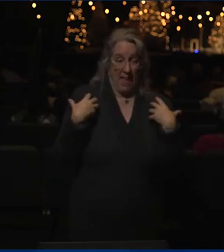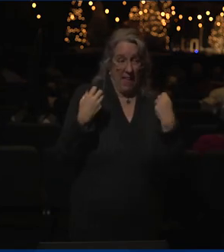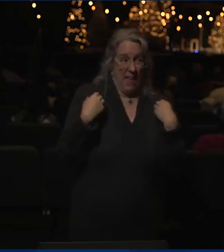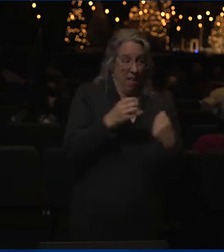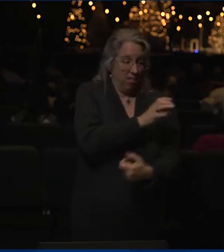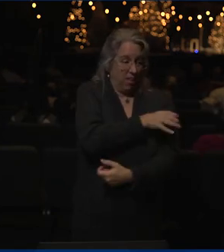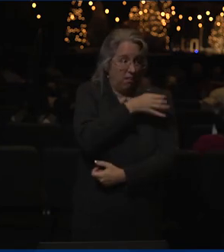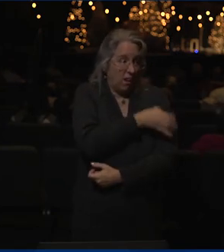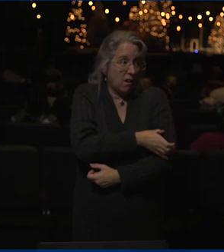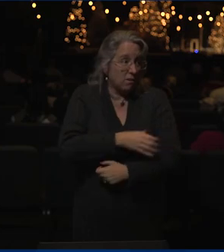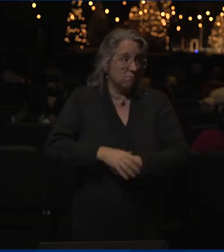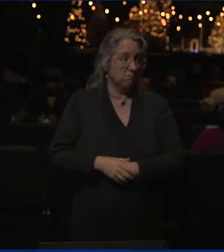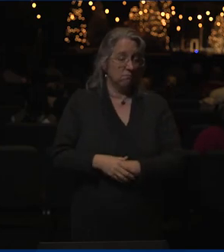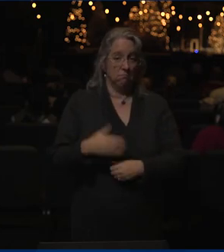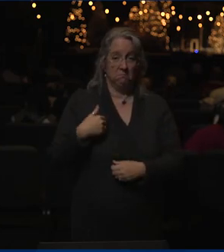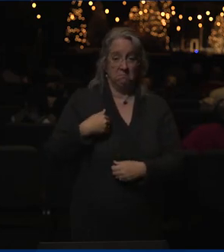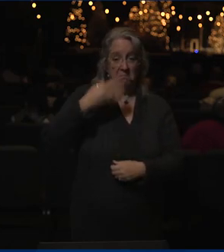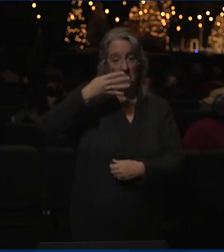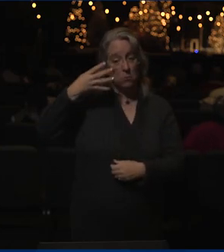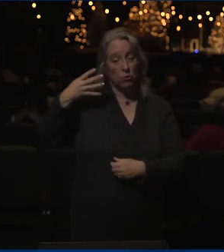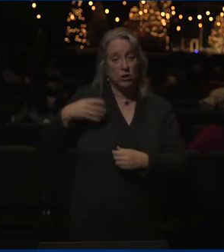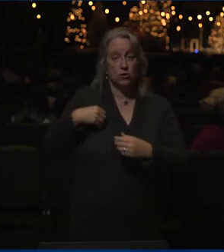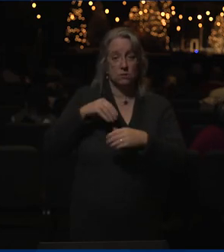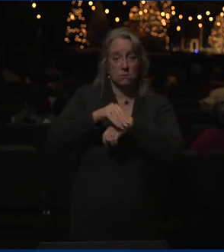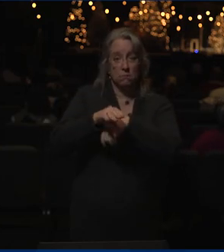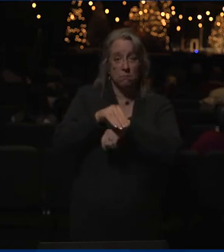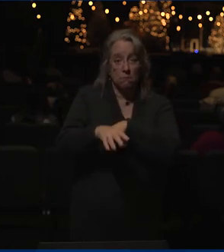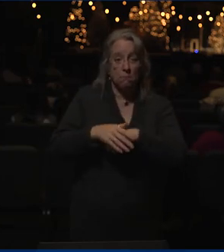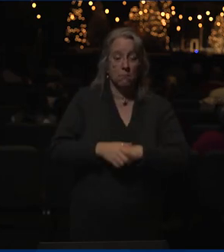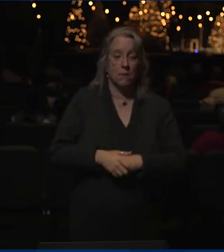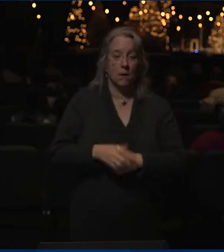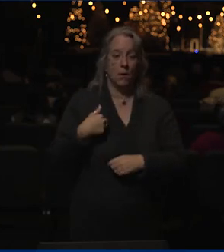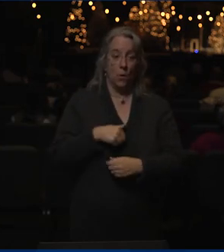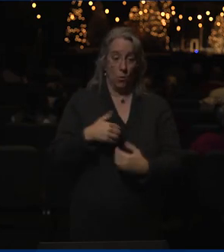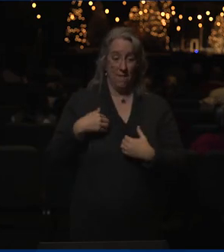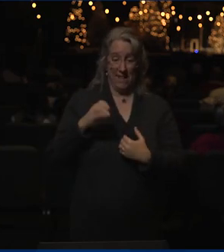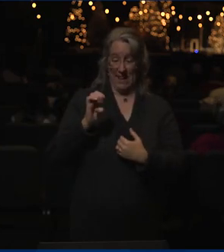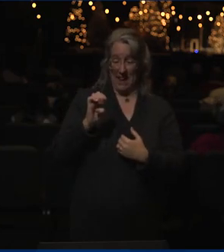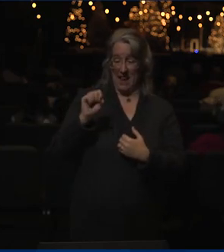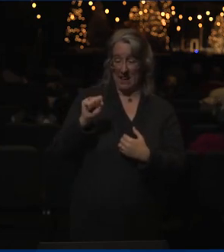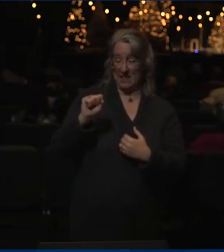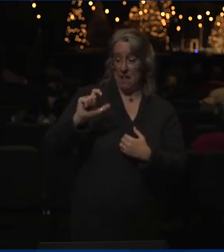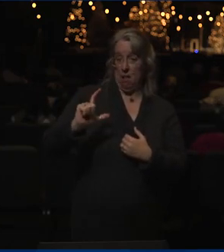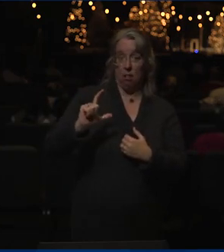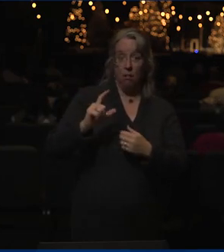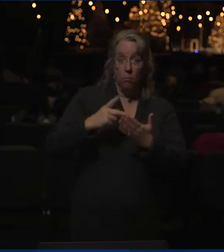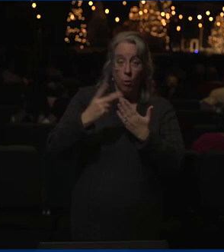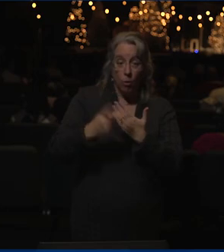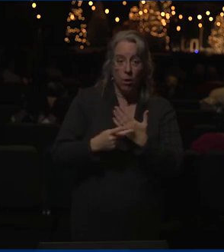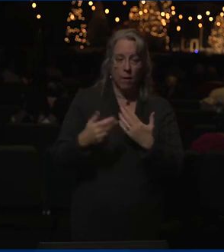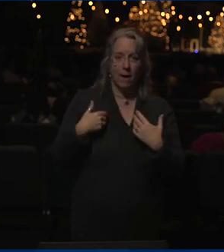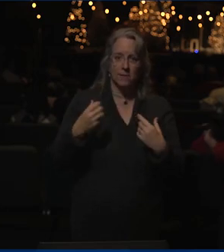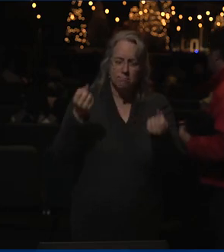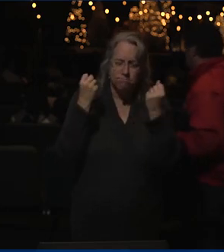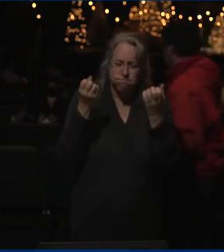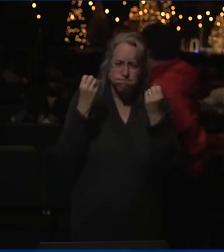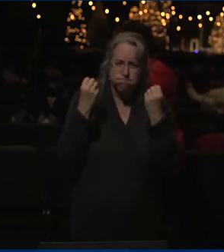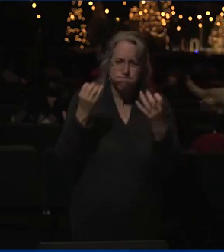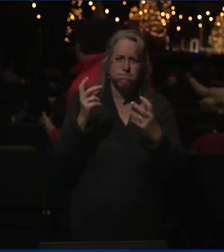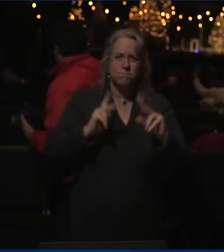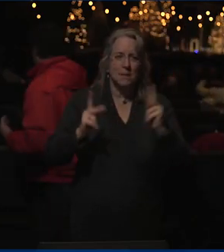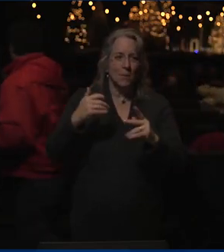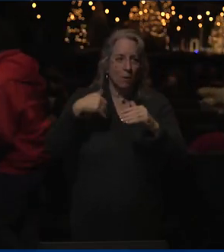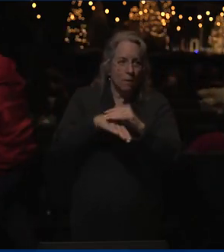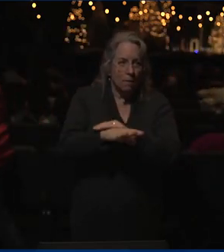clinics, immigration counseling, as well as a robust ESL program that actually has hundreds of people coming in and out of this